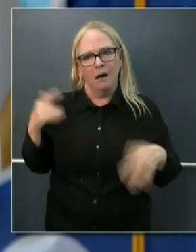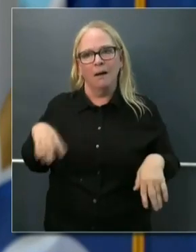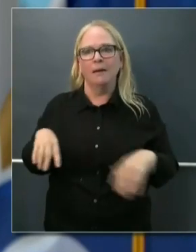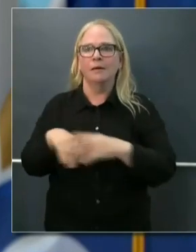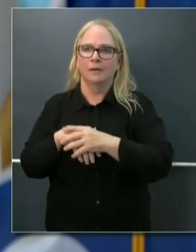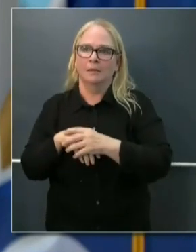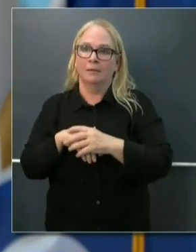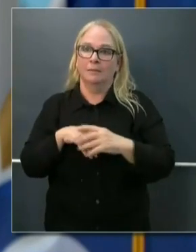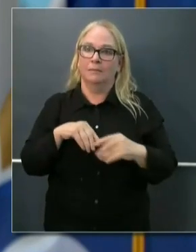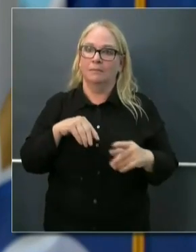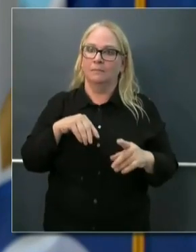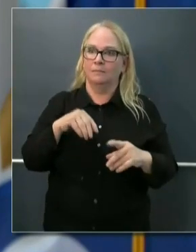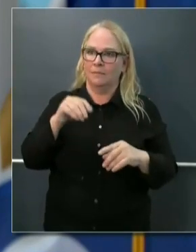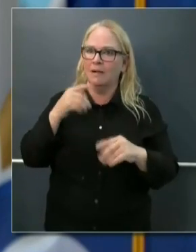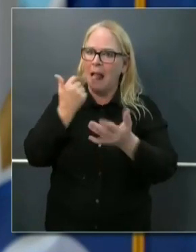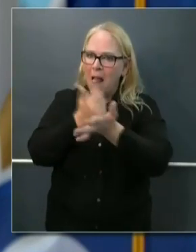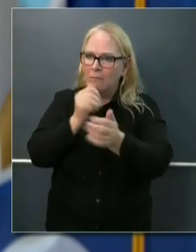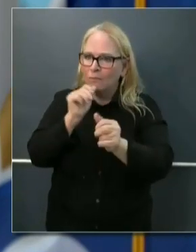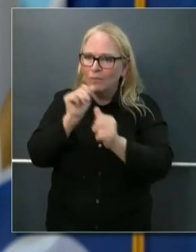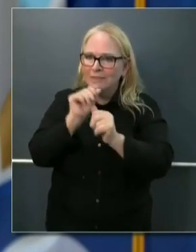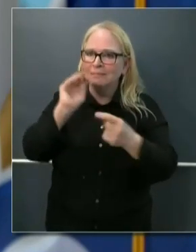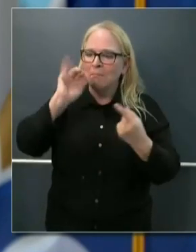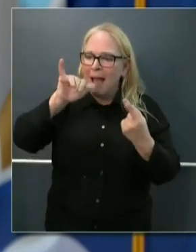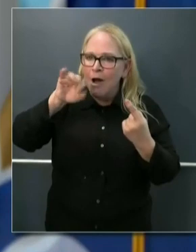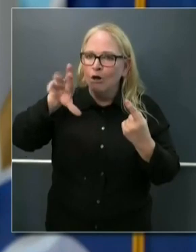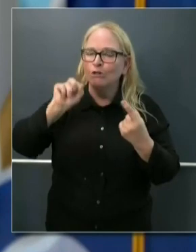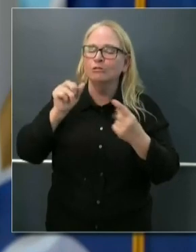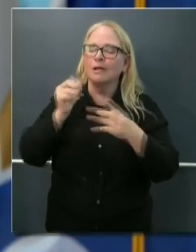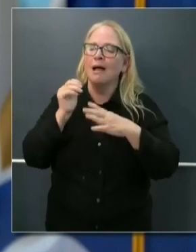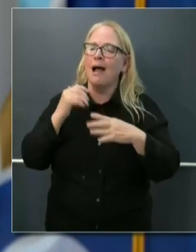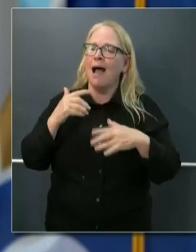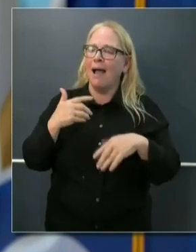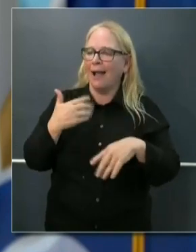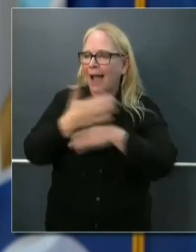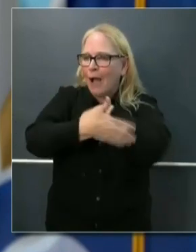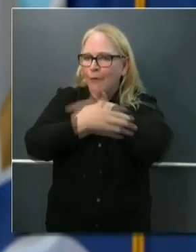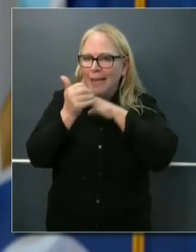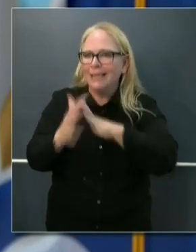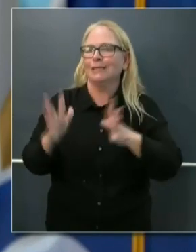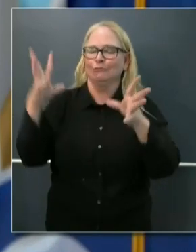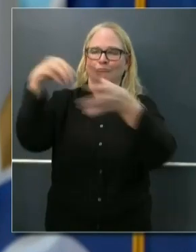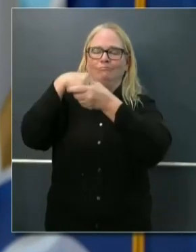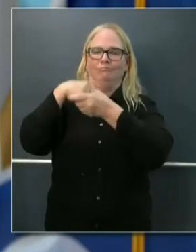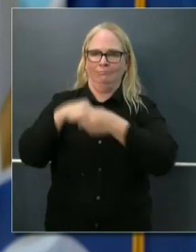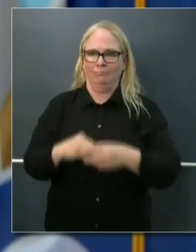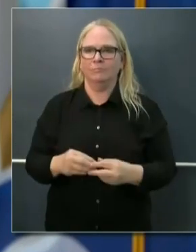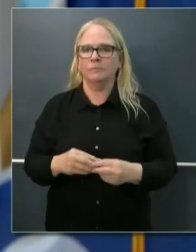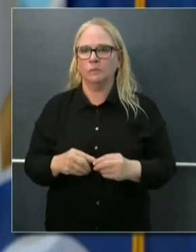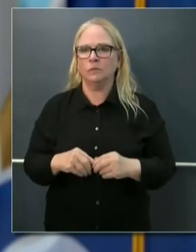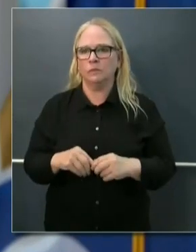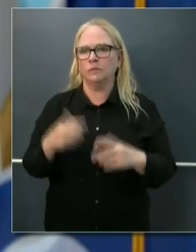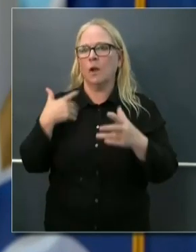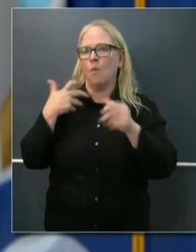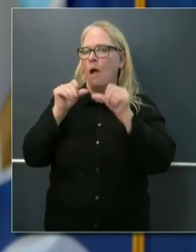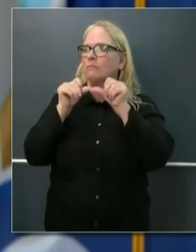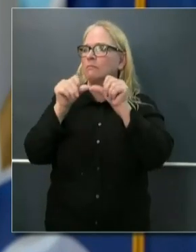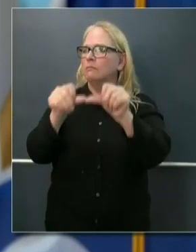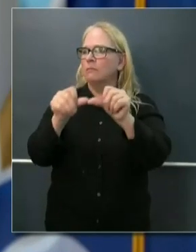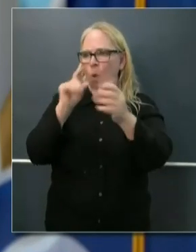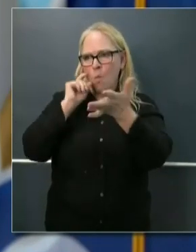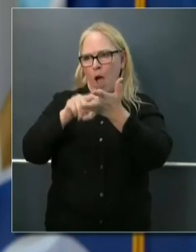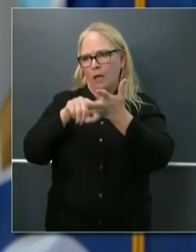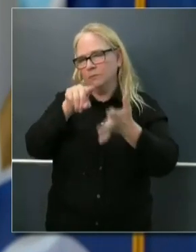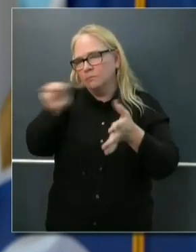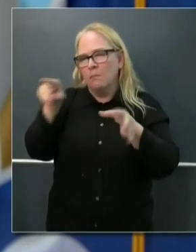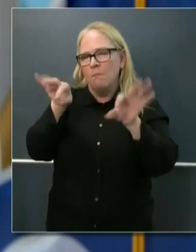in this project as we grow and as we expand it. We continue to recognize the importance of